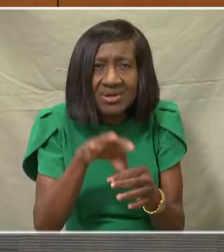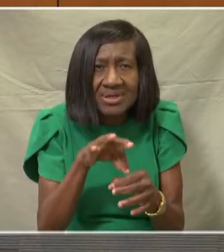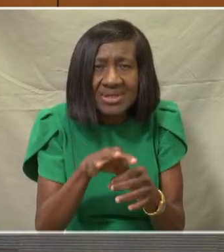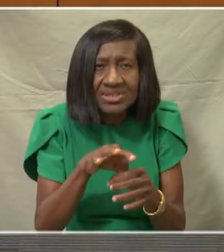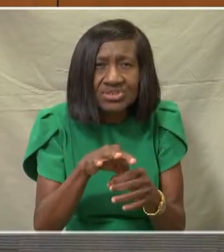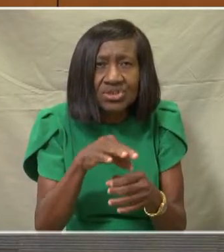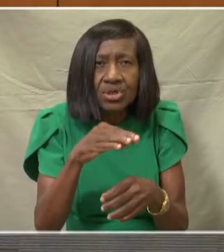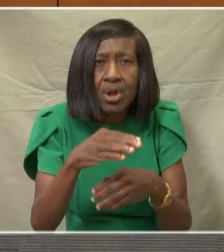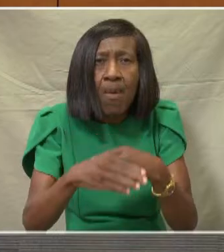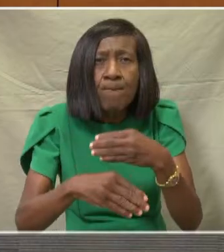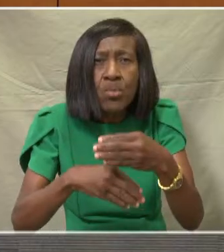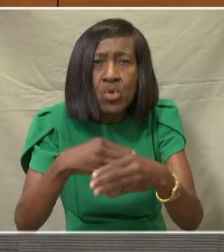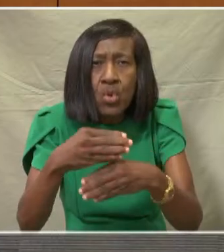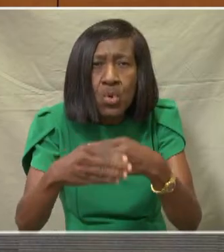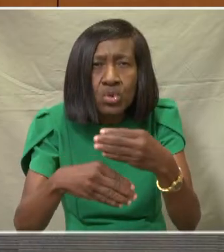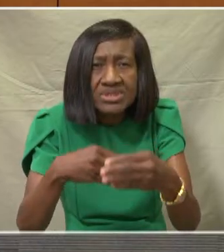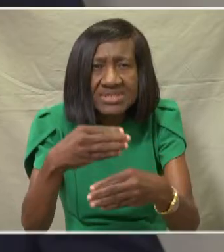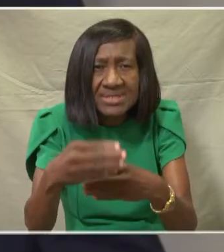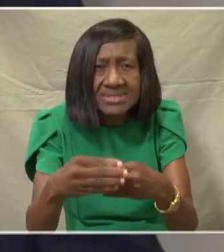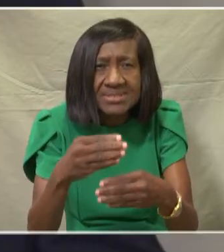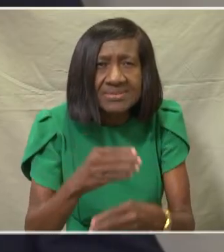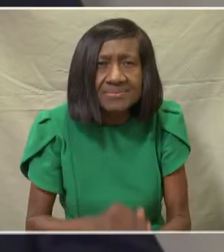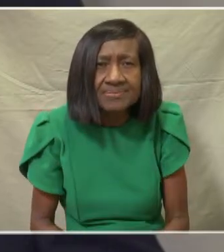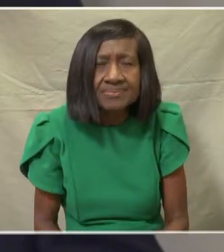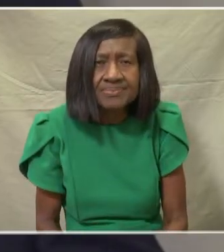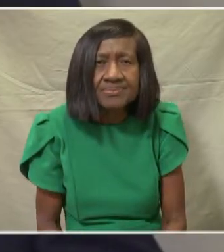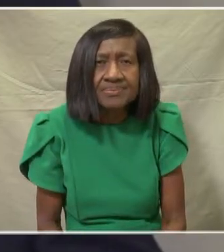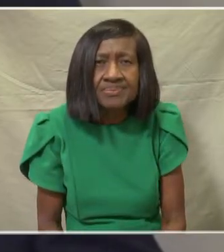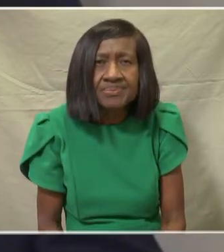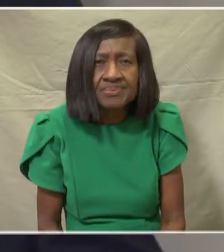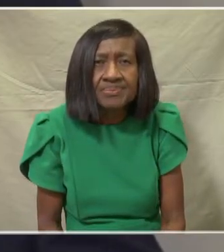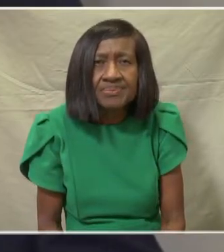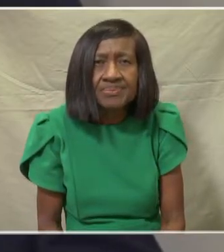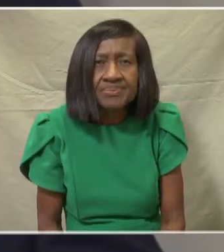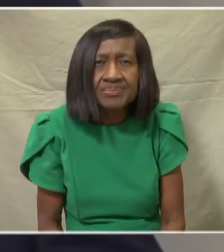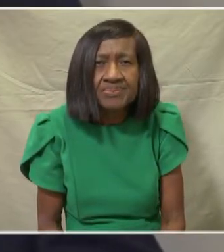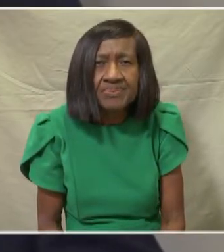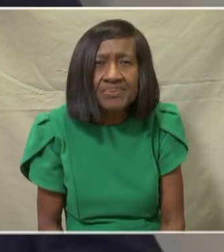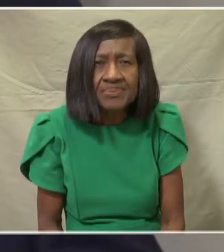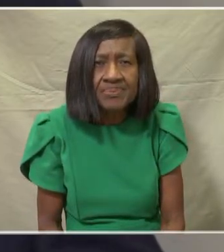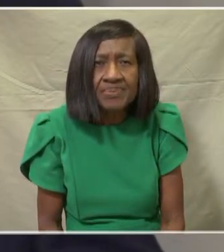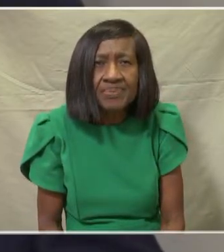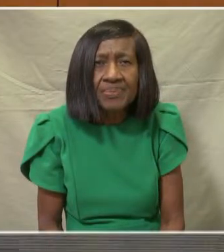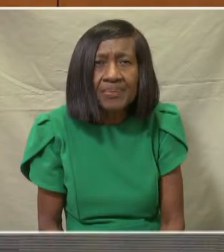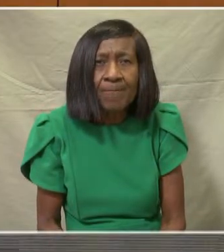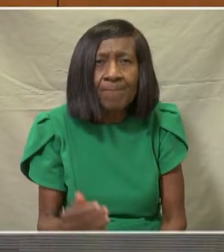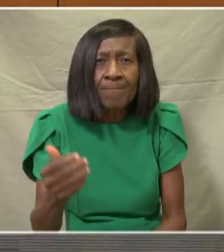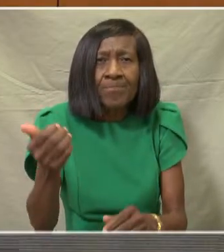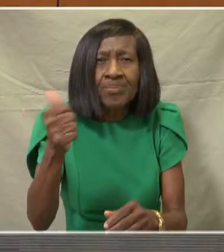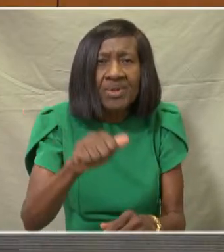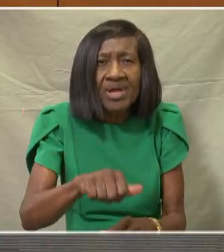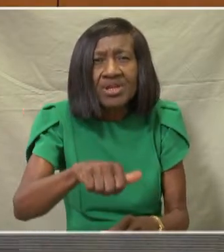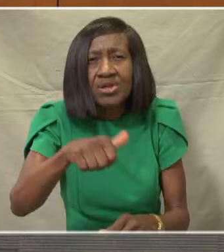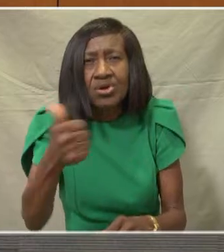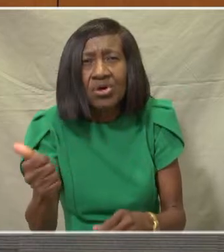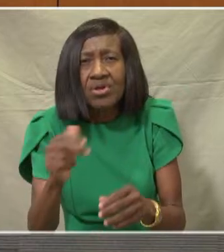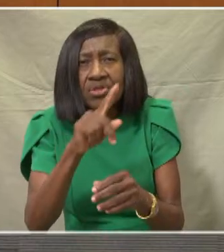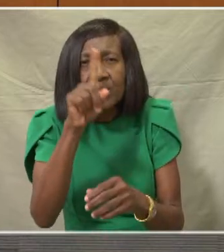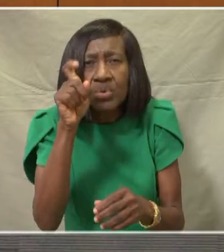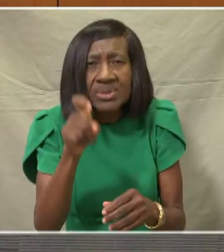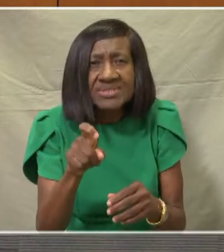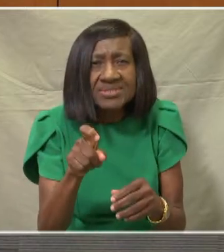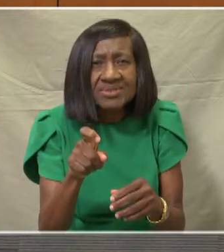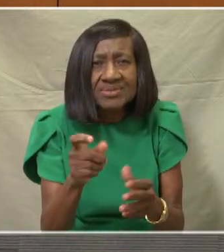Okay. Are there any other questions? Because I think we have a bit of time left. Anyone online want to ask anything?